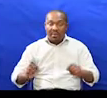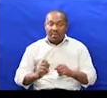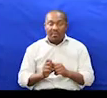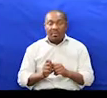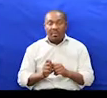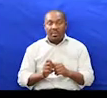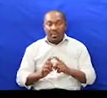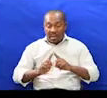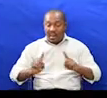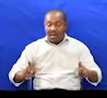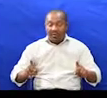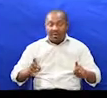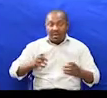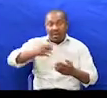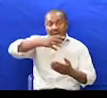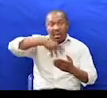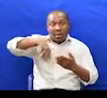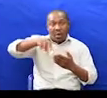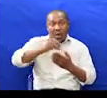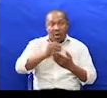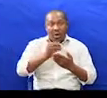in all aspects.